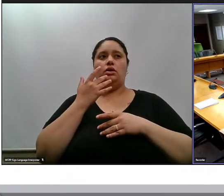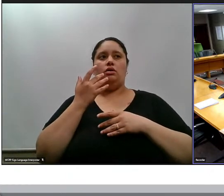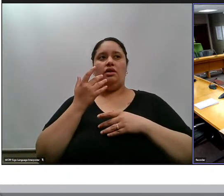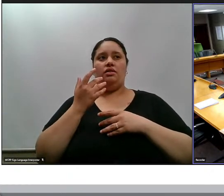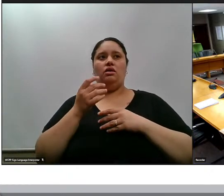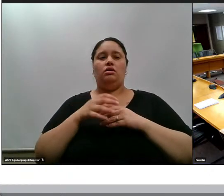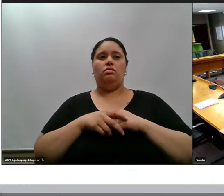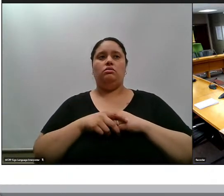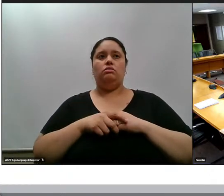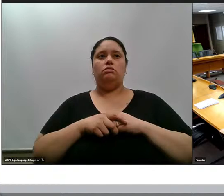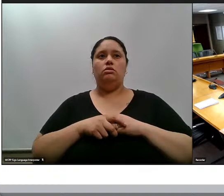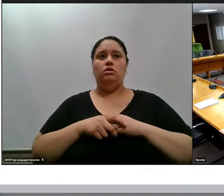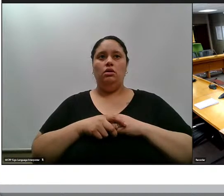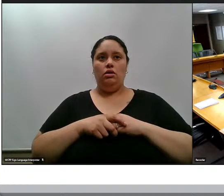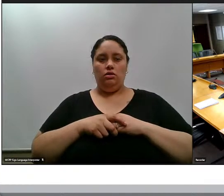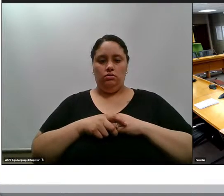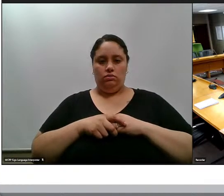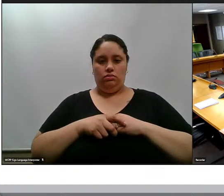basis?